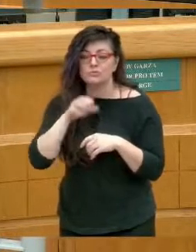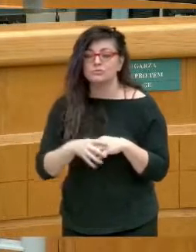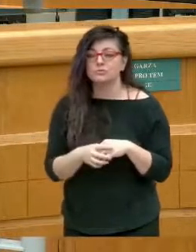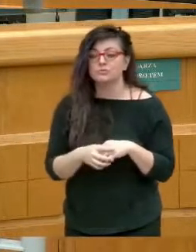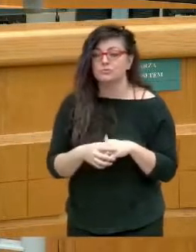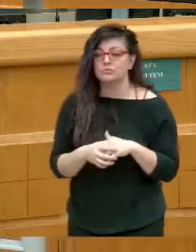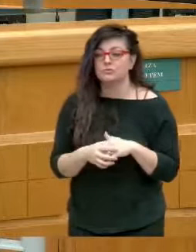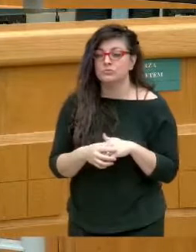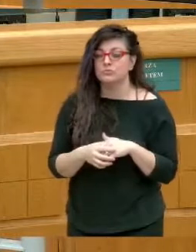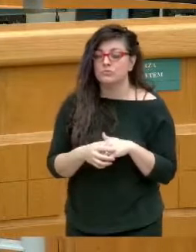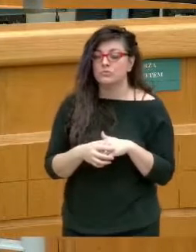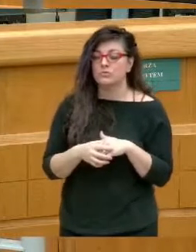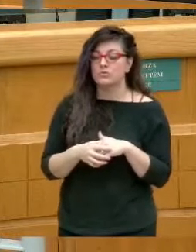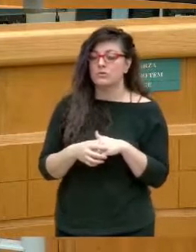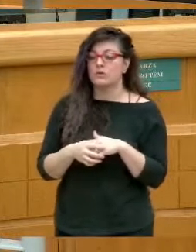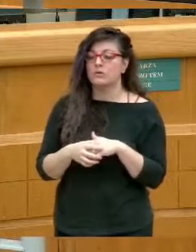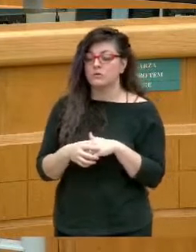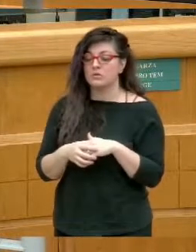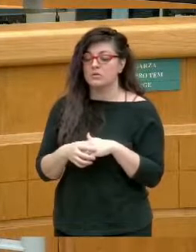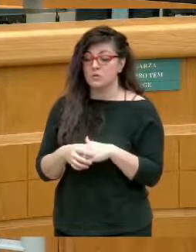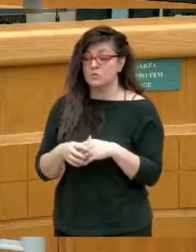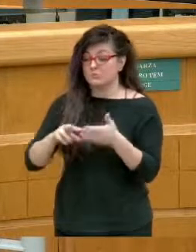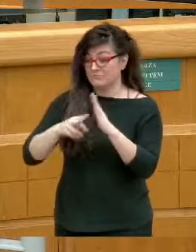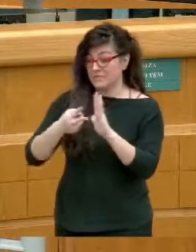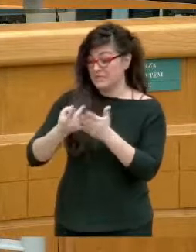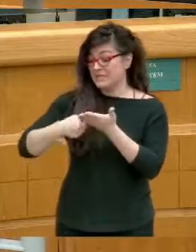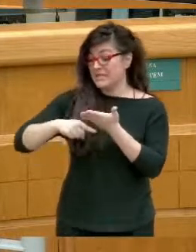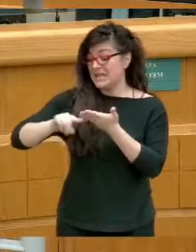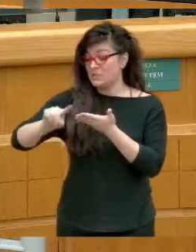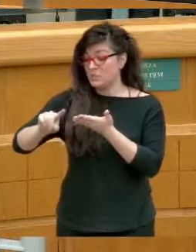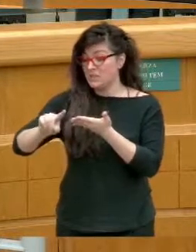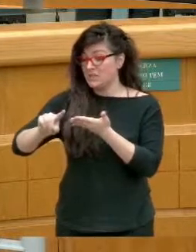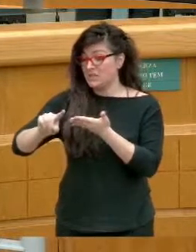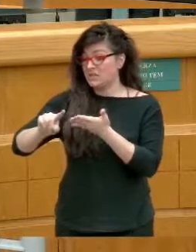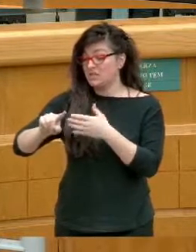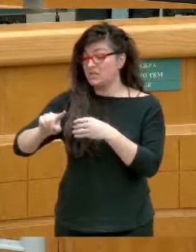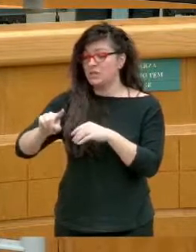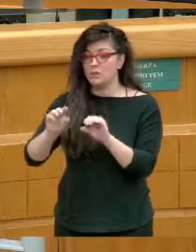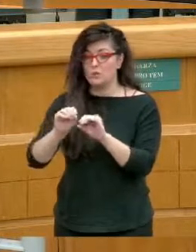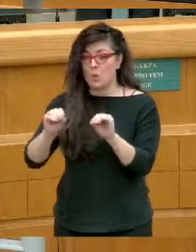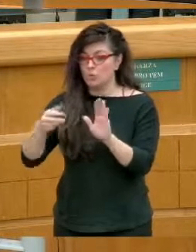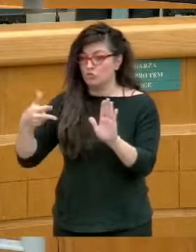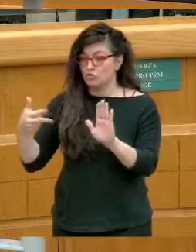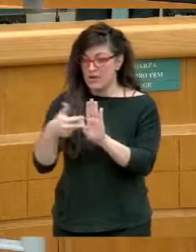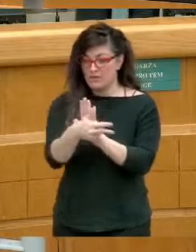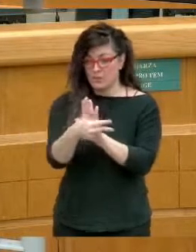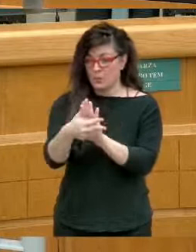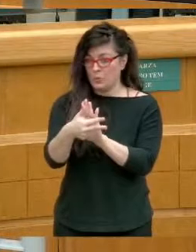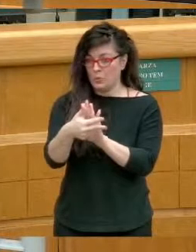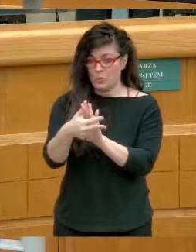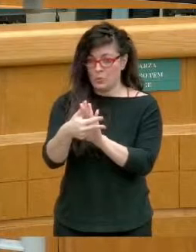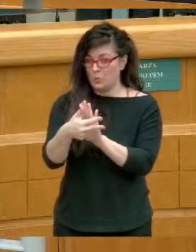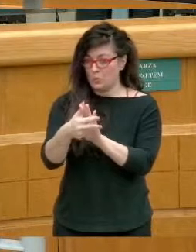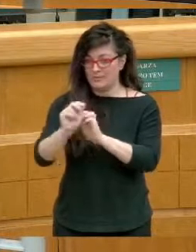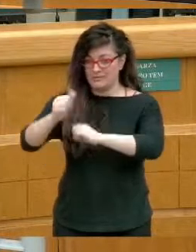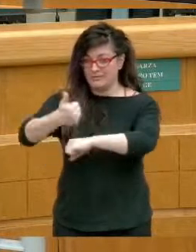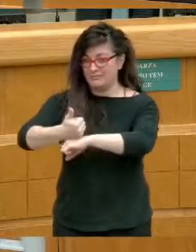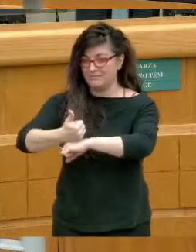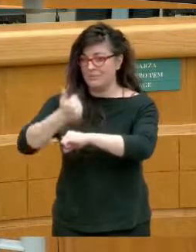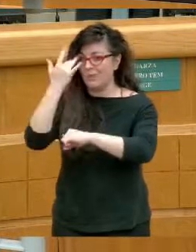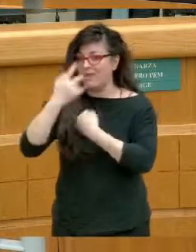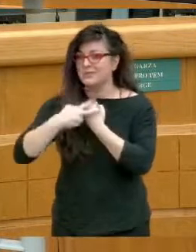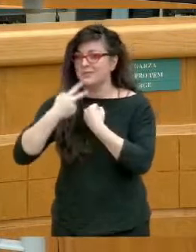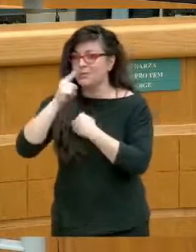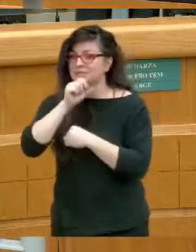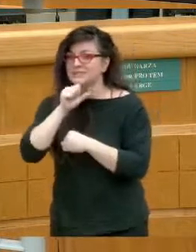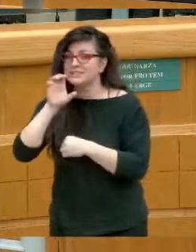And so because of that, right now for early next week, we don't have a drive-through test scheduled drive-through test site scheduled. But what I'm going to talk